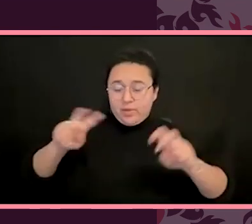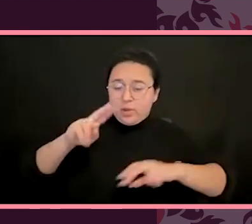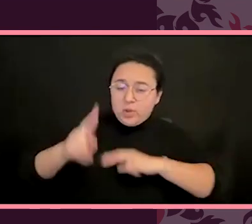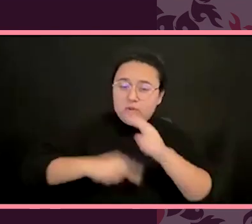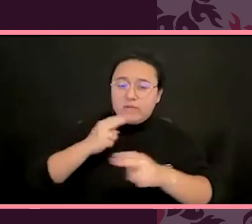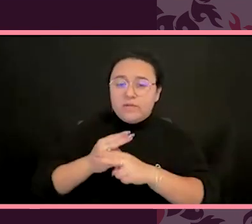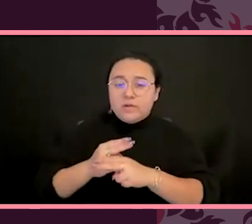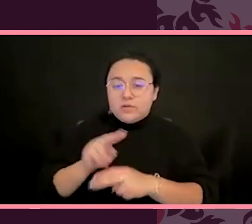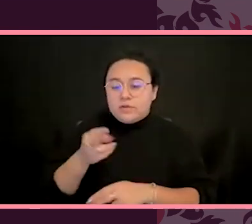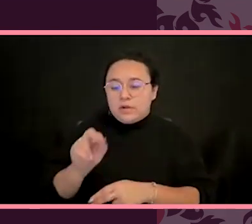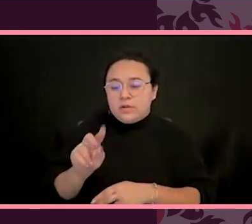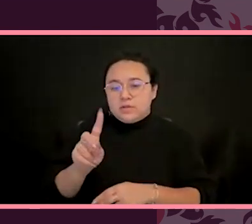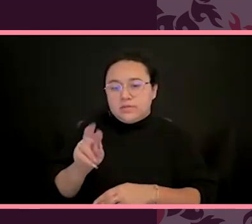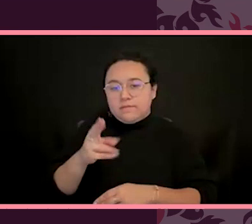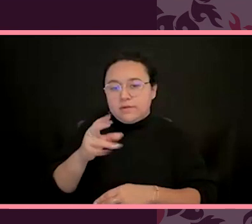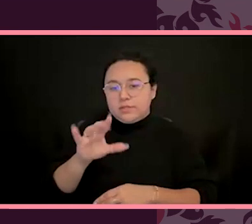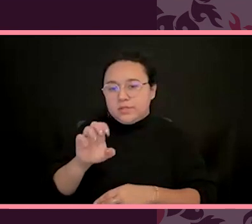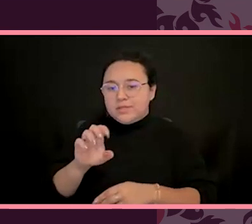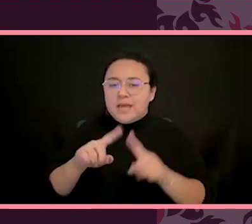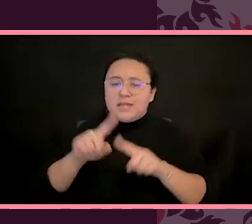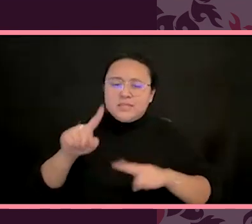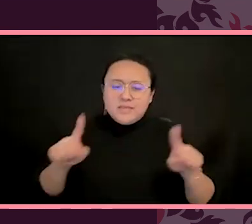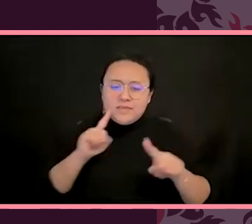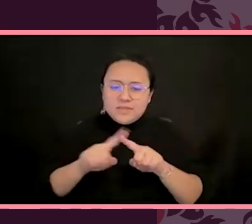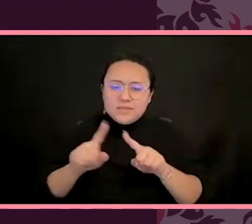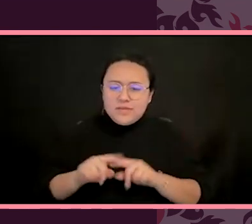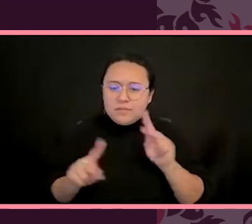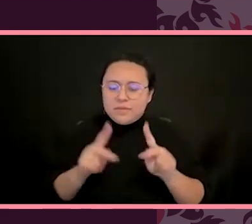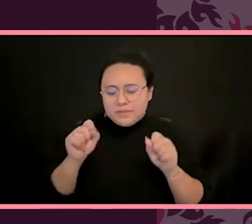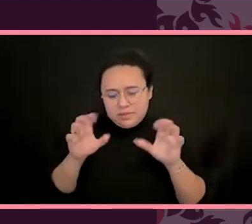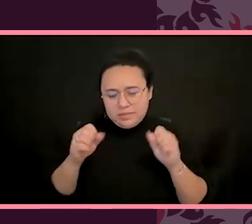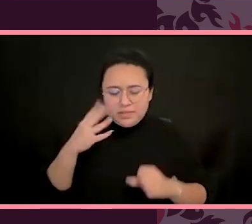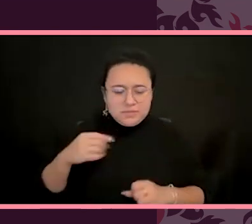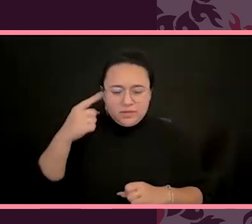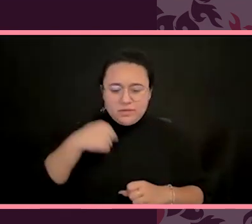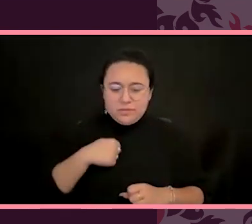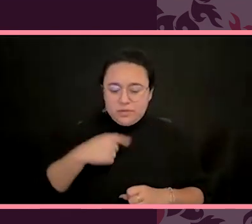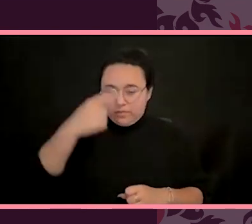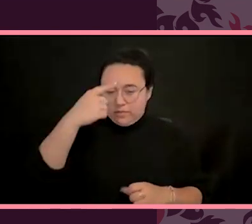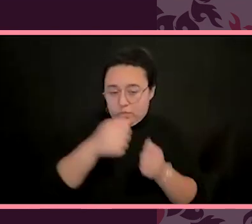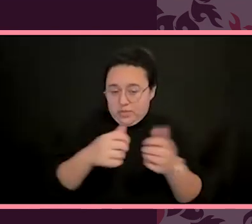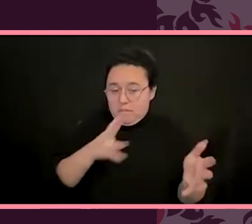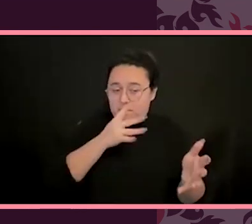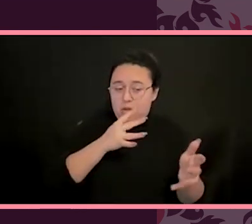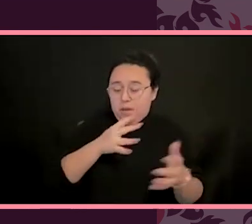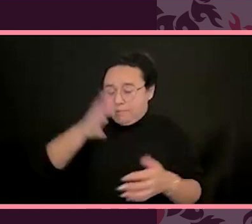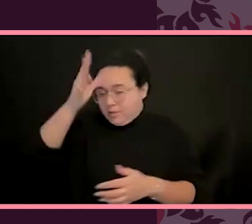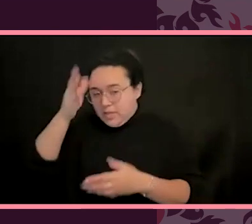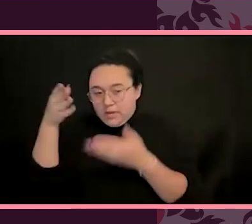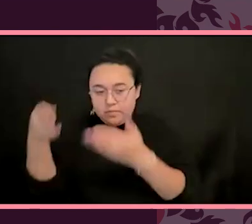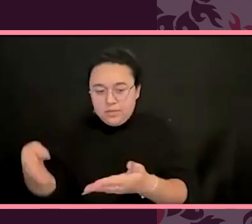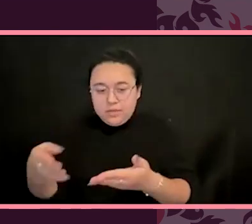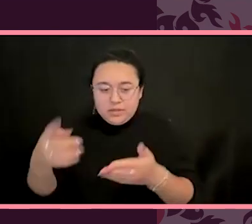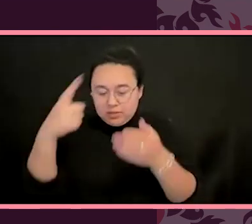differences in different people, I think has been just an amazing experience. And I think without my mom and my dad just being there to